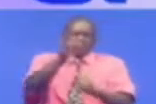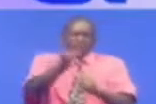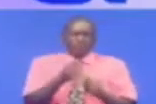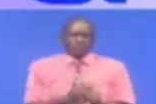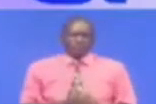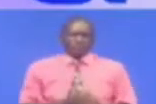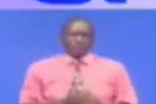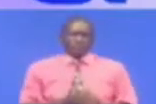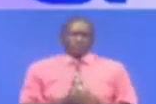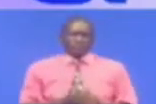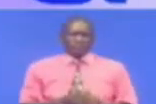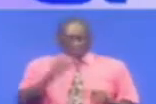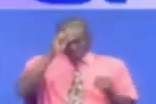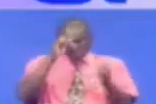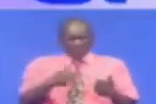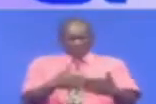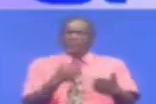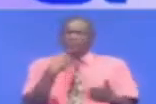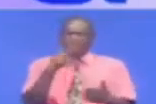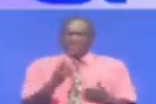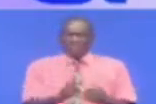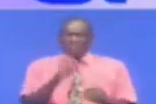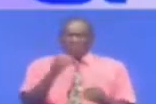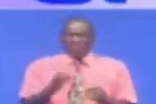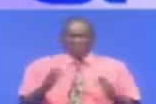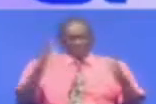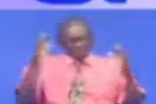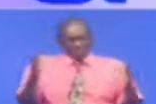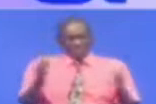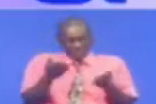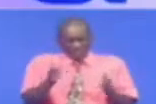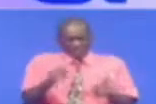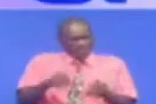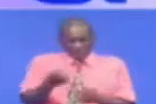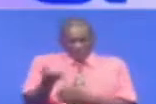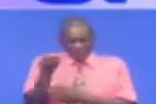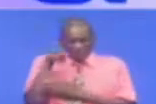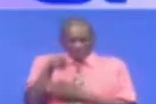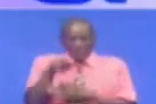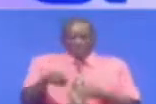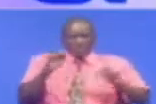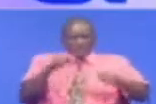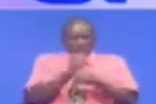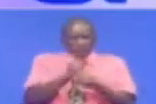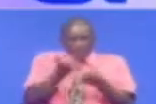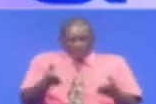The governor earlier on said one of the big takeaways is that we can make it ourselves.